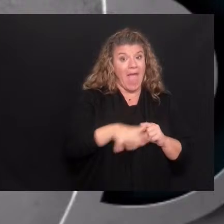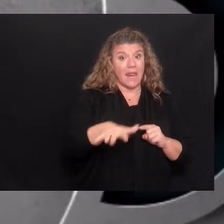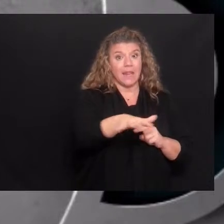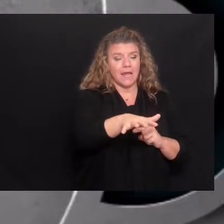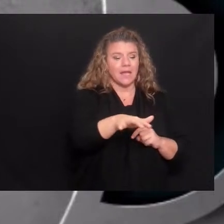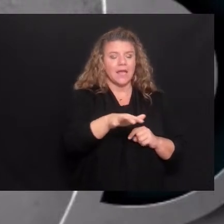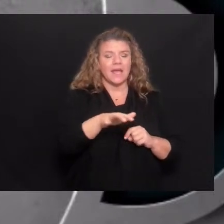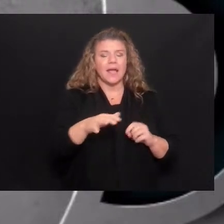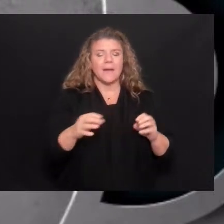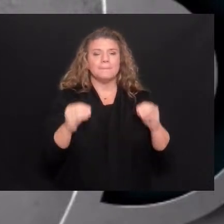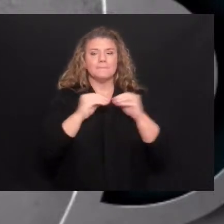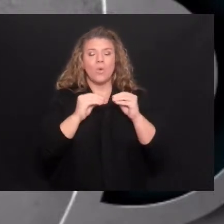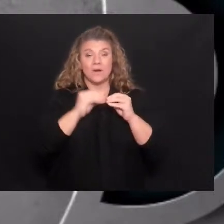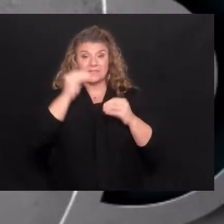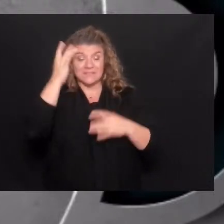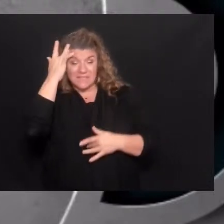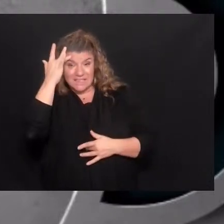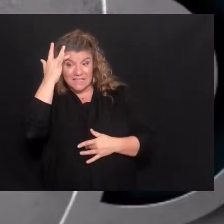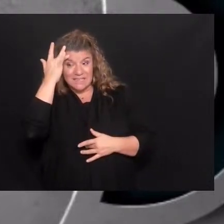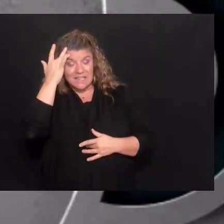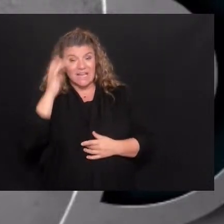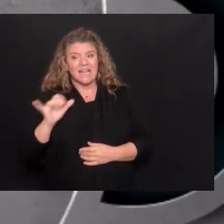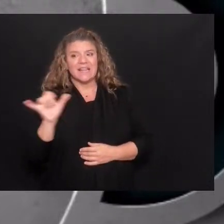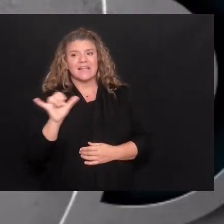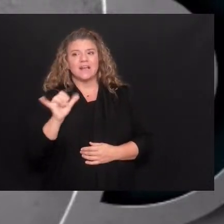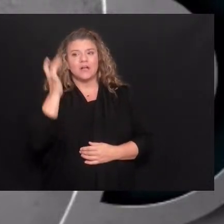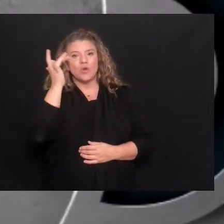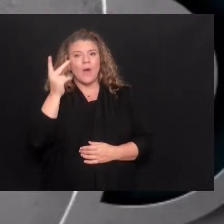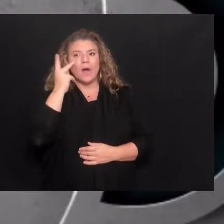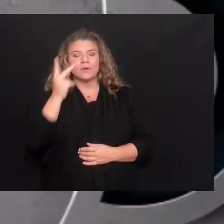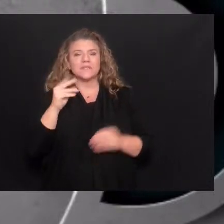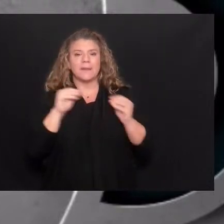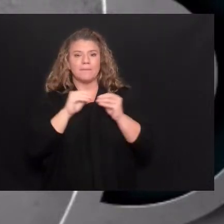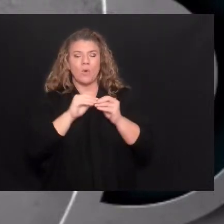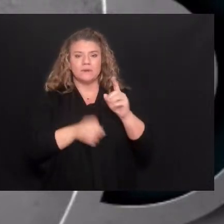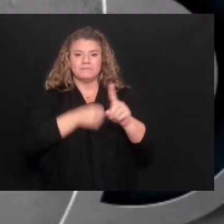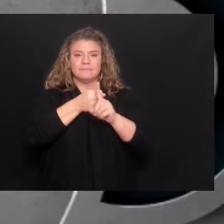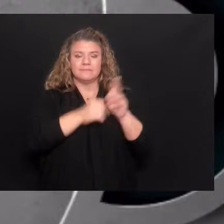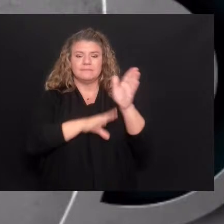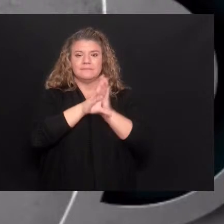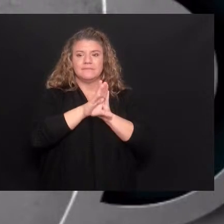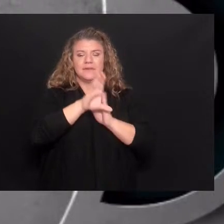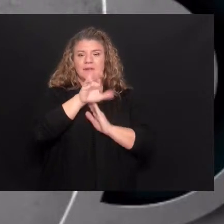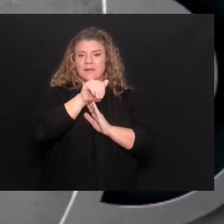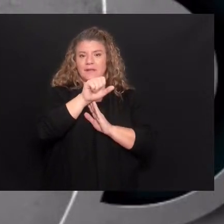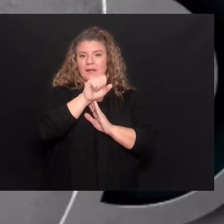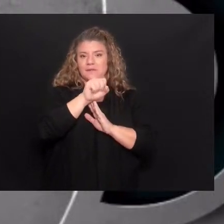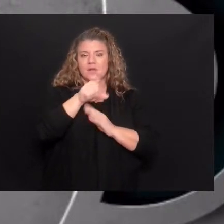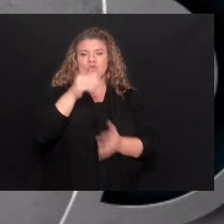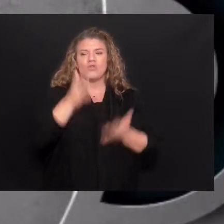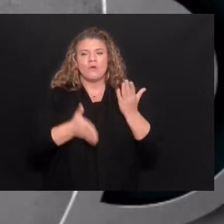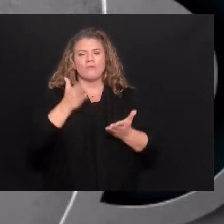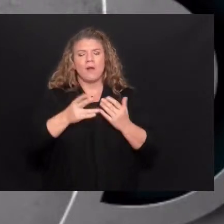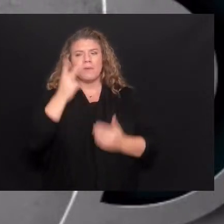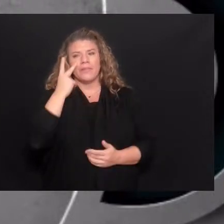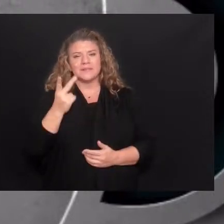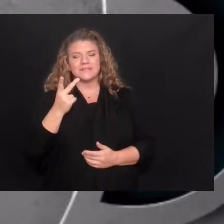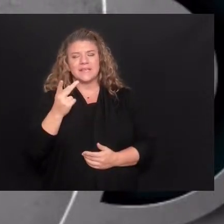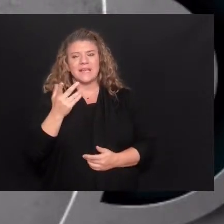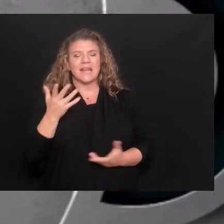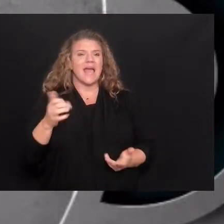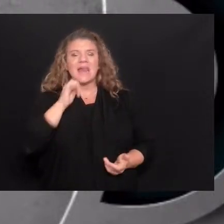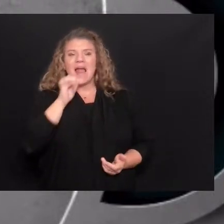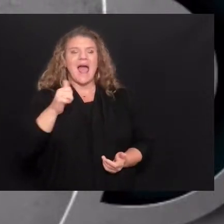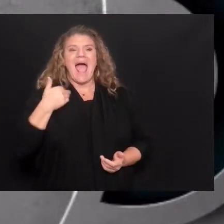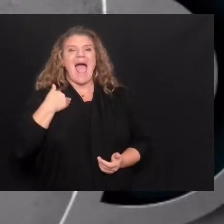being making people more sick, that's also why we're seeing these spike in cases. So, you know, you've probably seen I don't know if we necessarily had it,